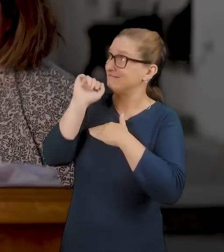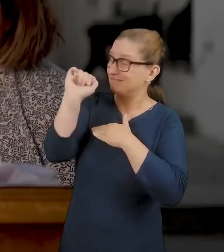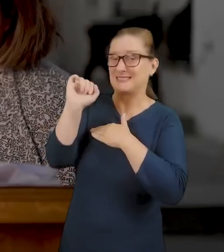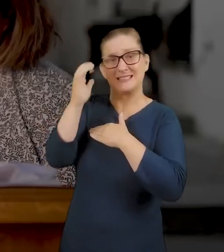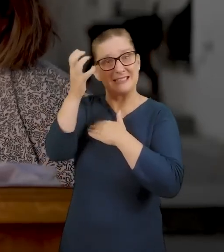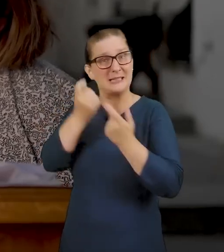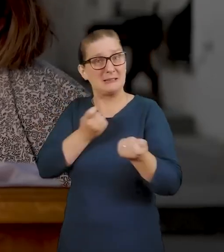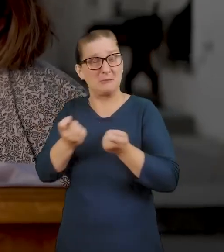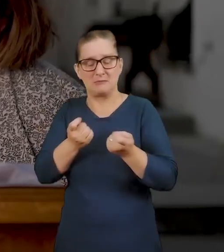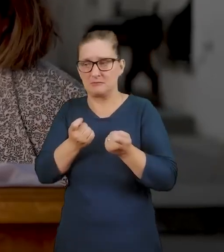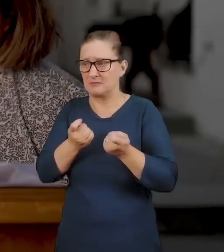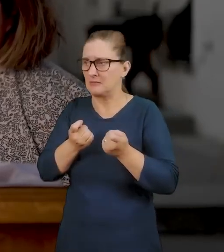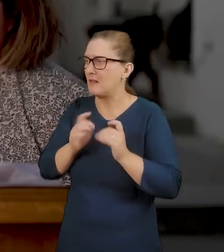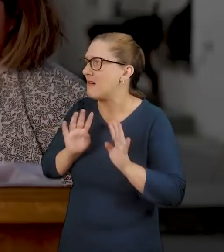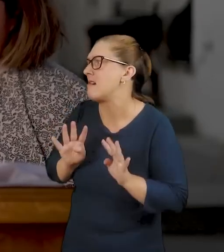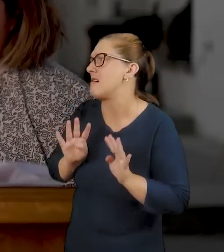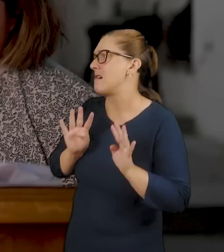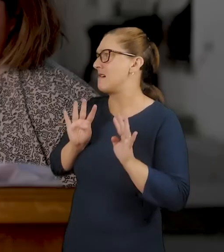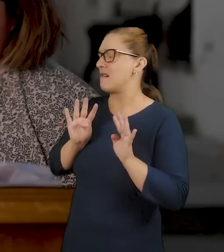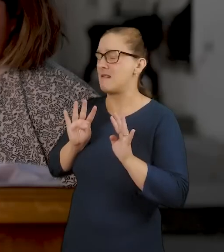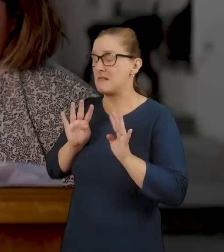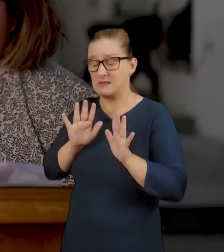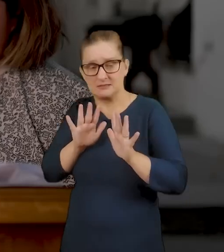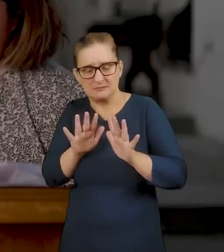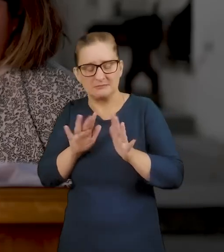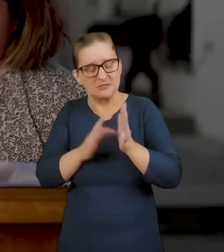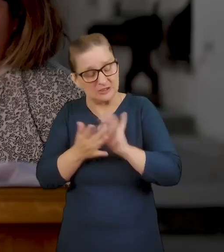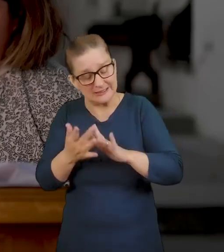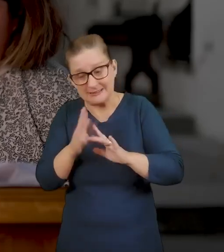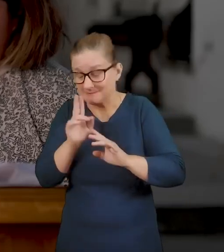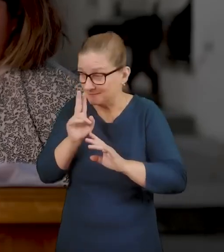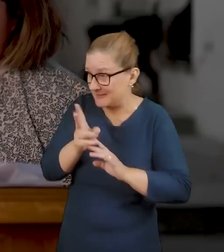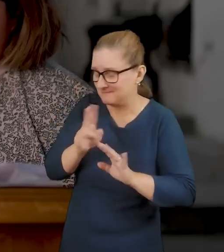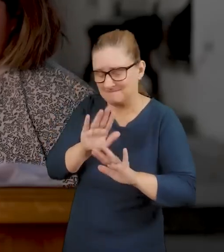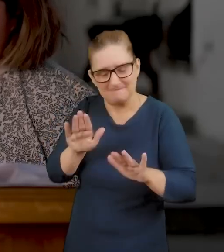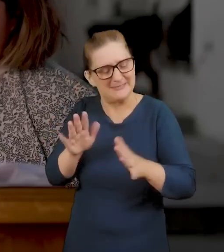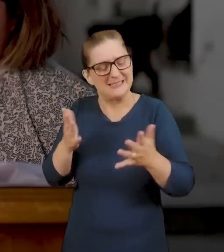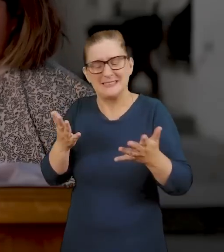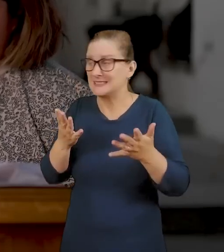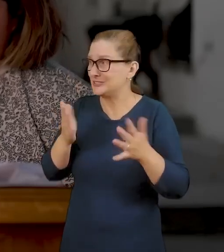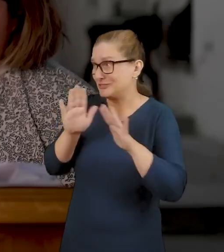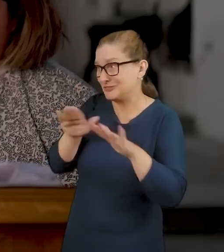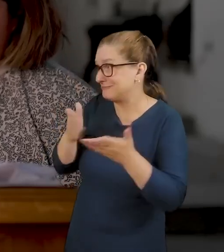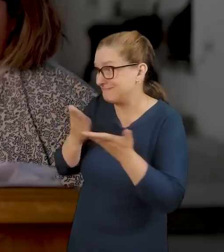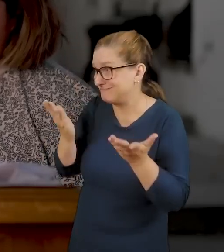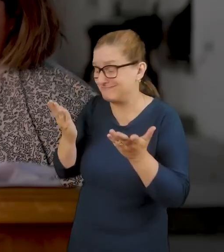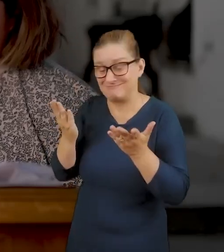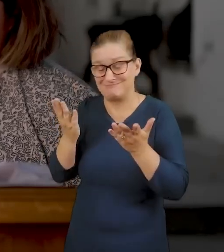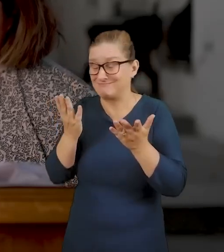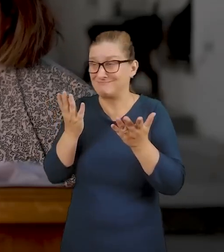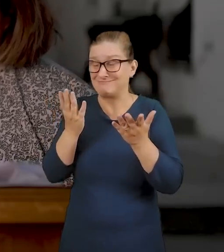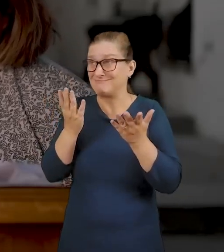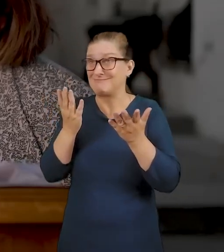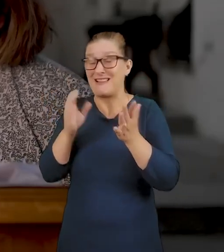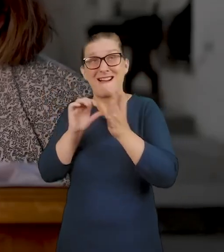enter the kingdom of God." The disciples were amazed at his words. But Jesus said again, "Children, how hard